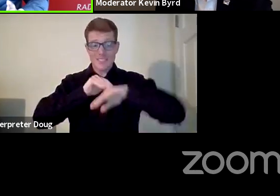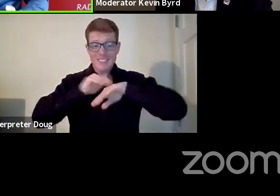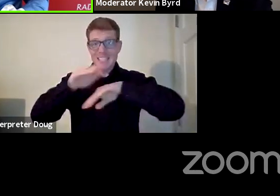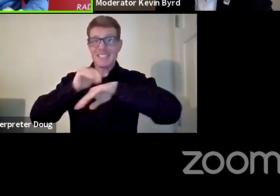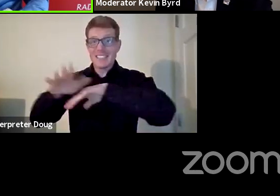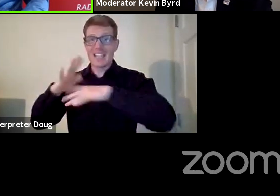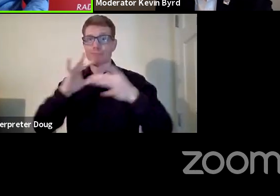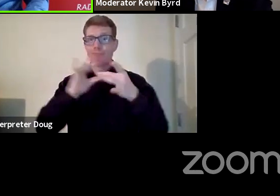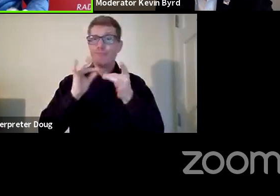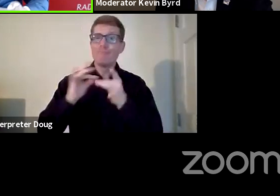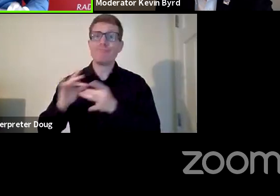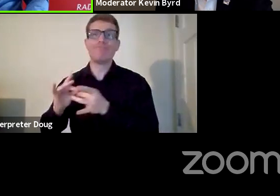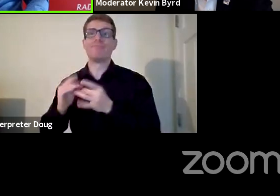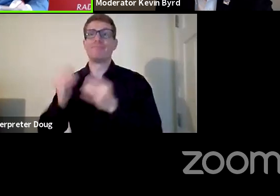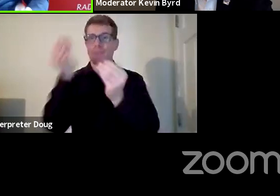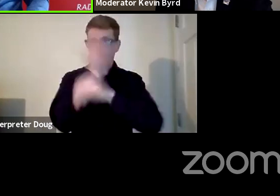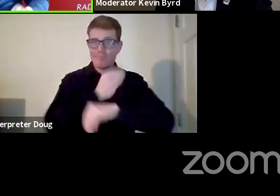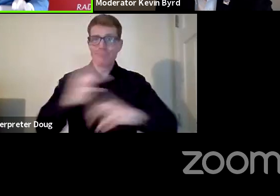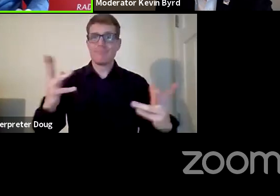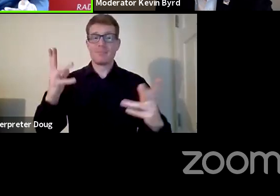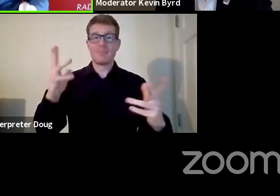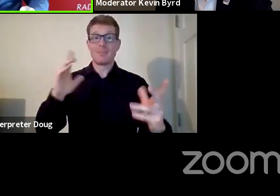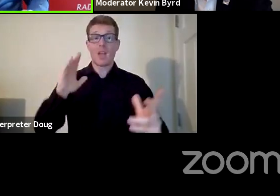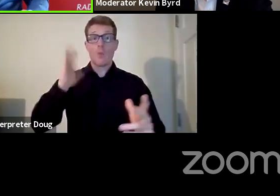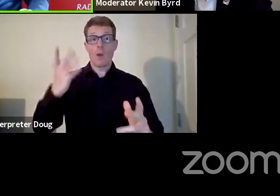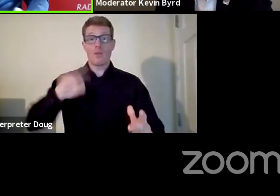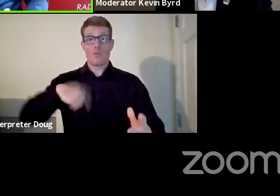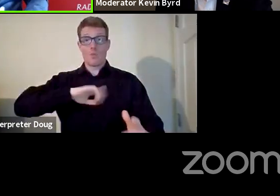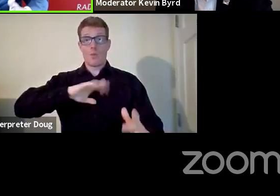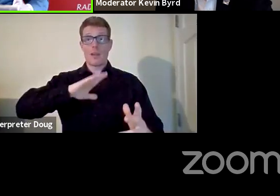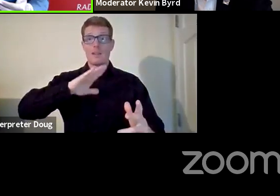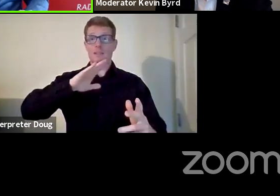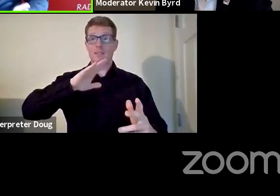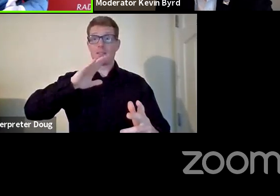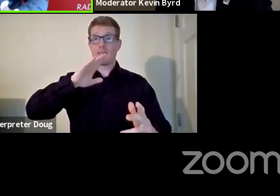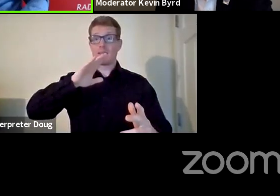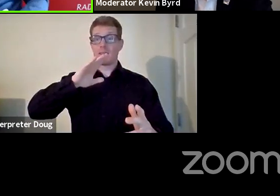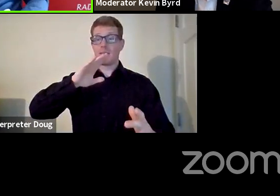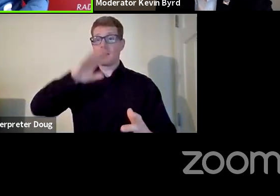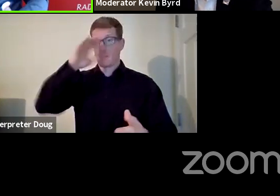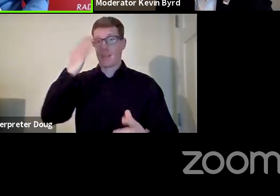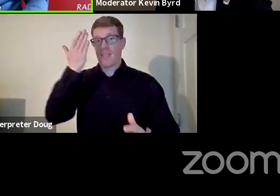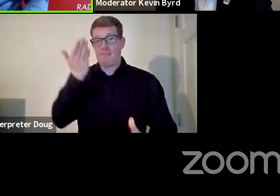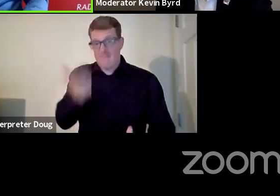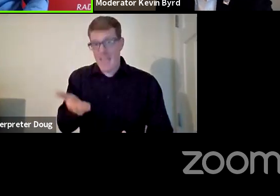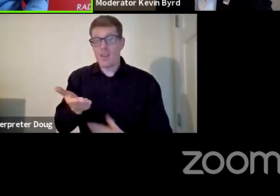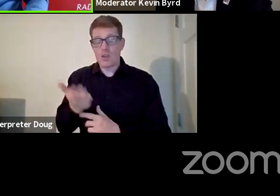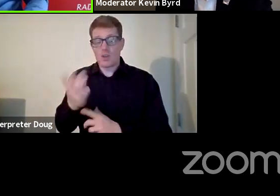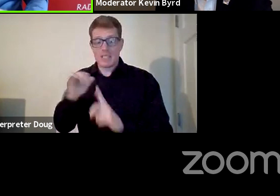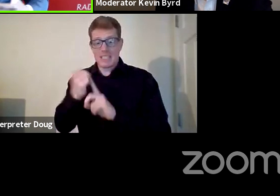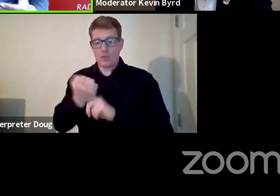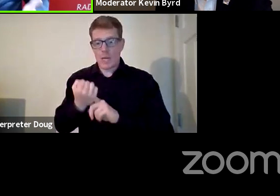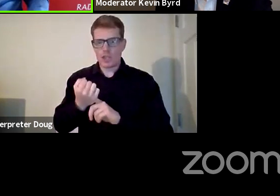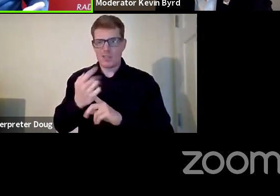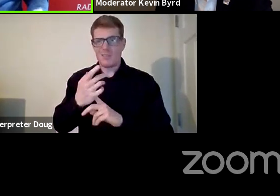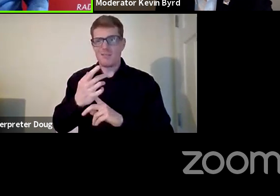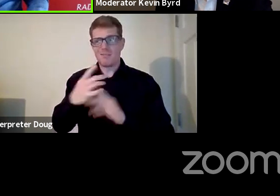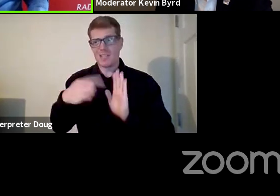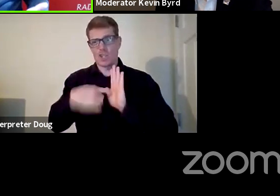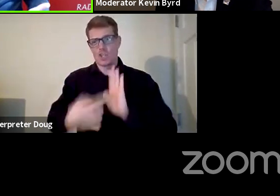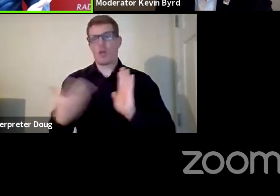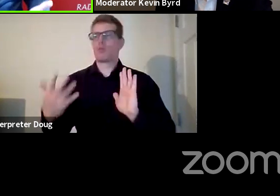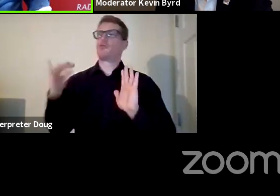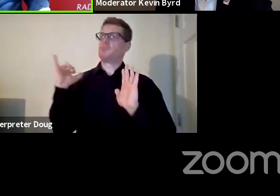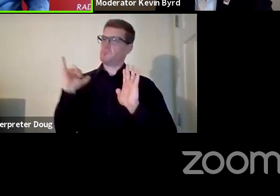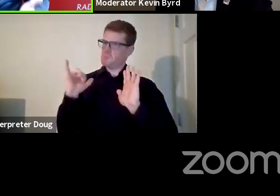we going to be in a situation where we're truly caring about each other and the decisions that we're making, knowing the broad